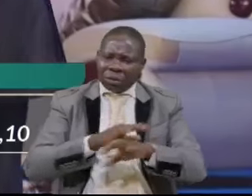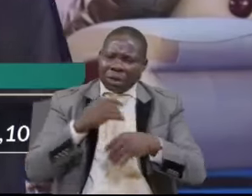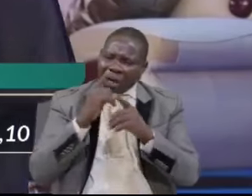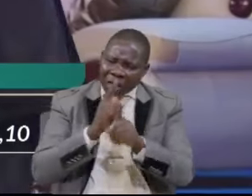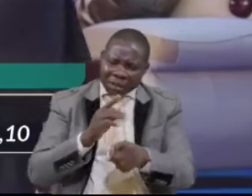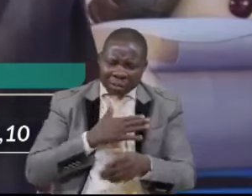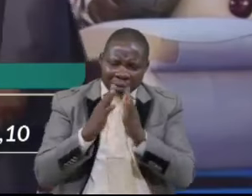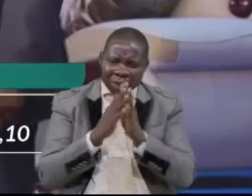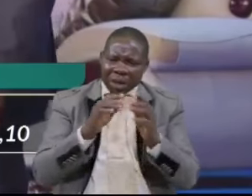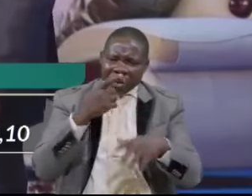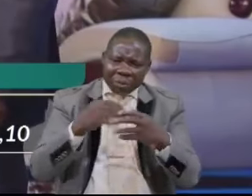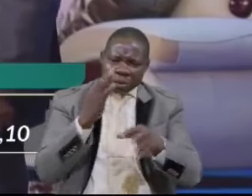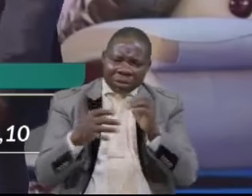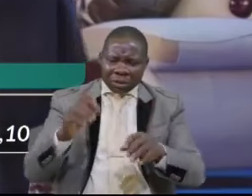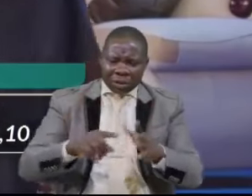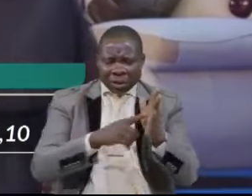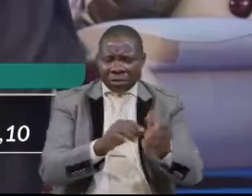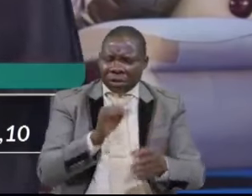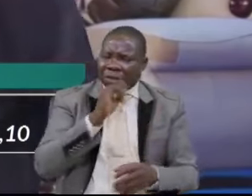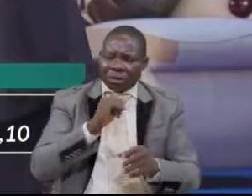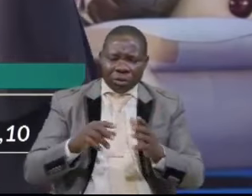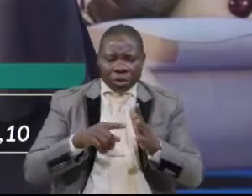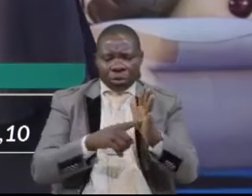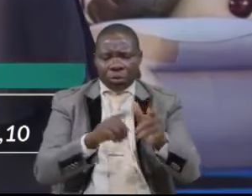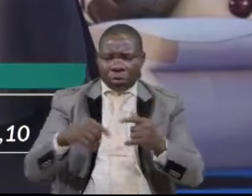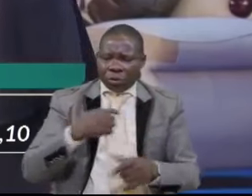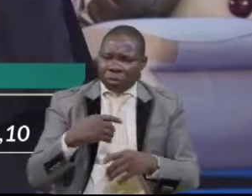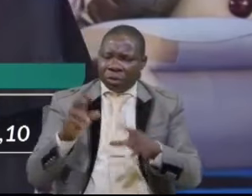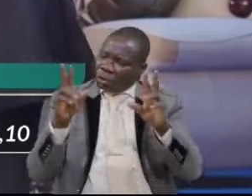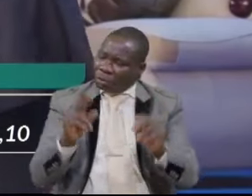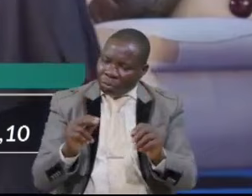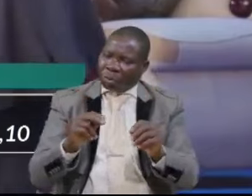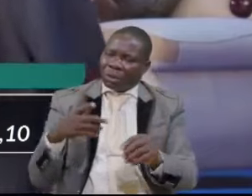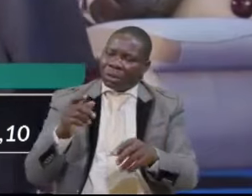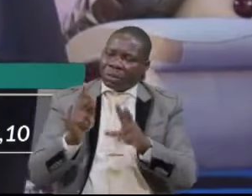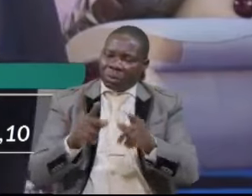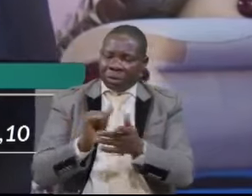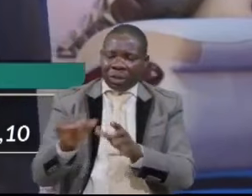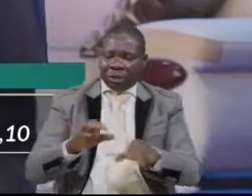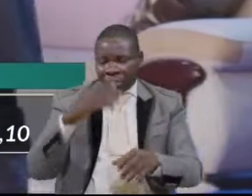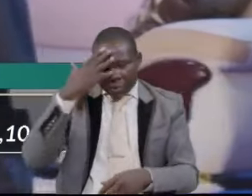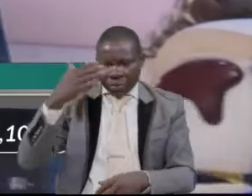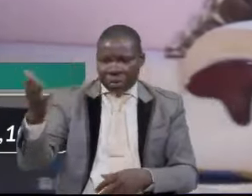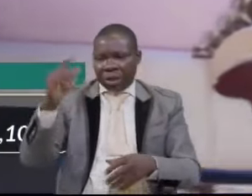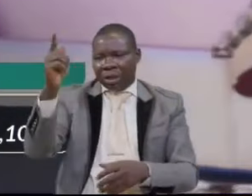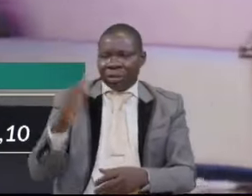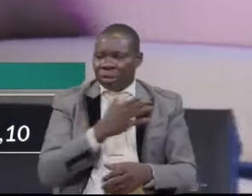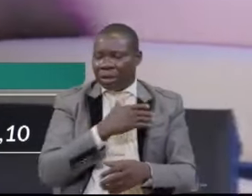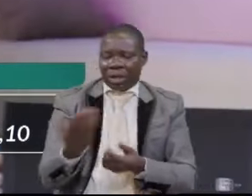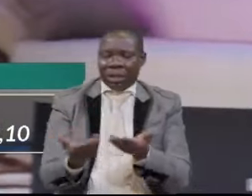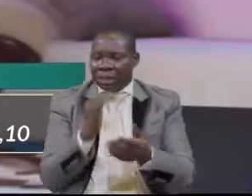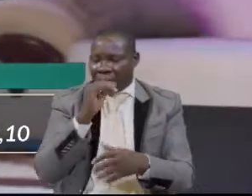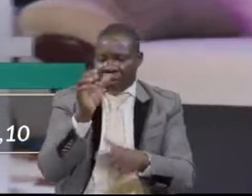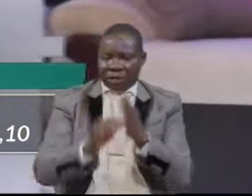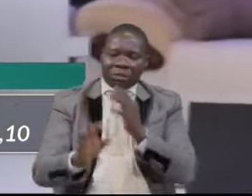No, Daniel knew his God. The people that do know their God. And here is now chapter 6. And he